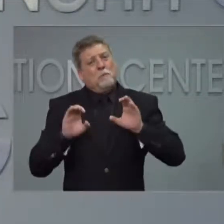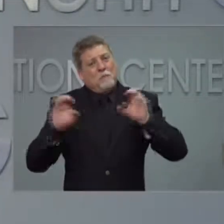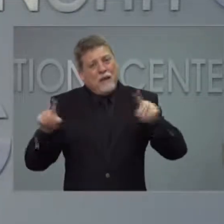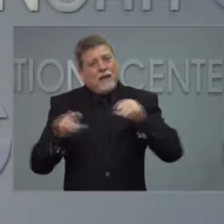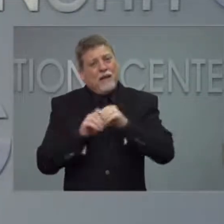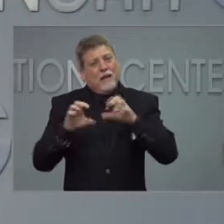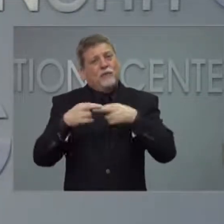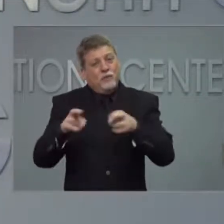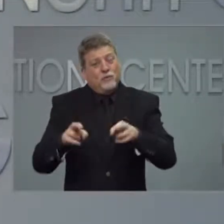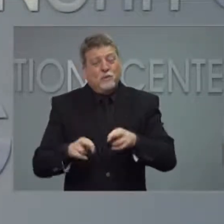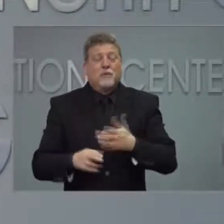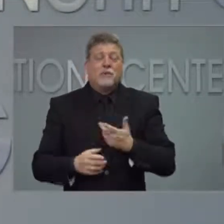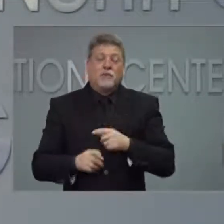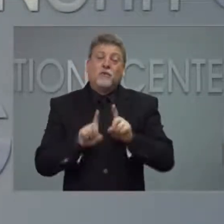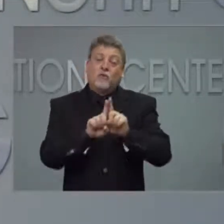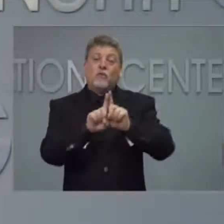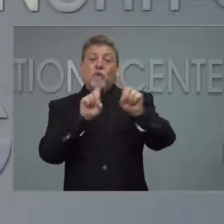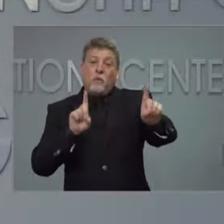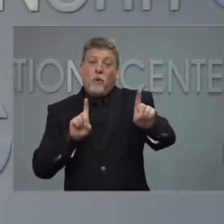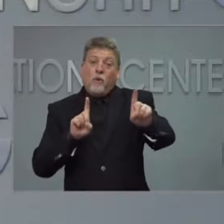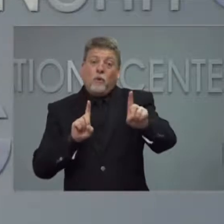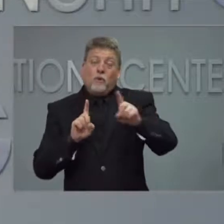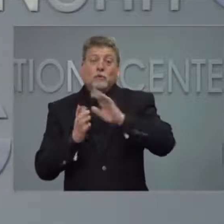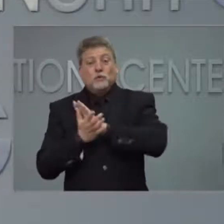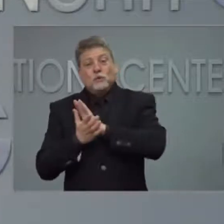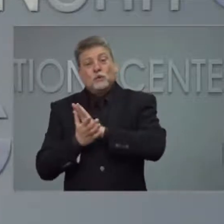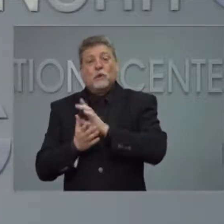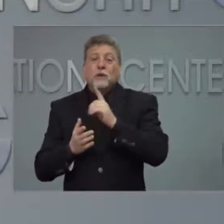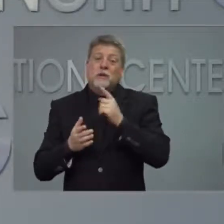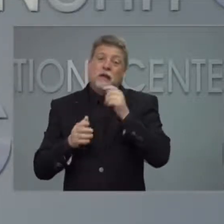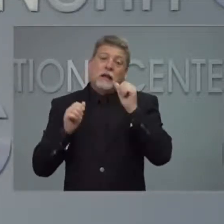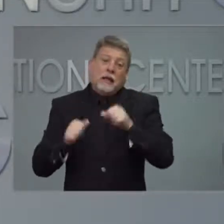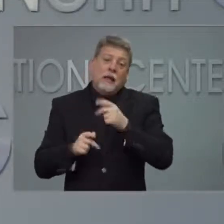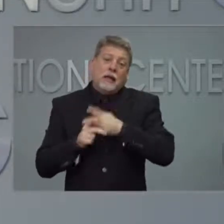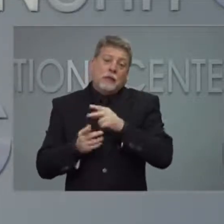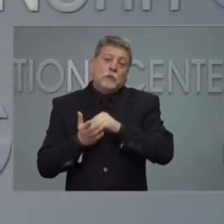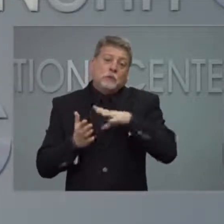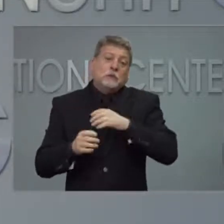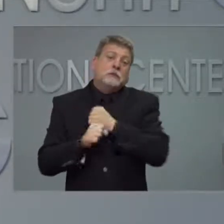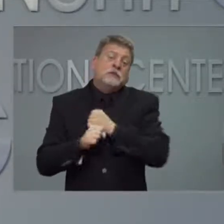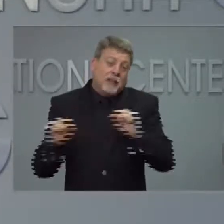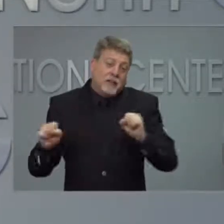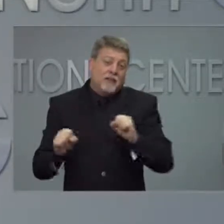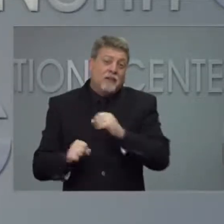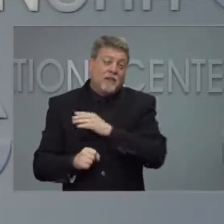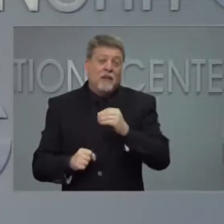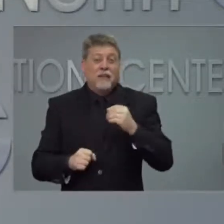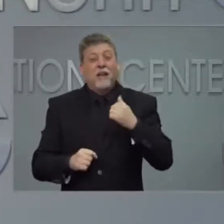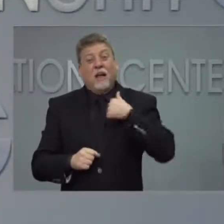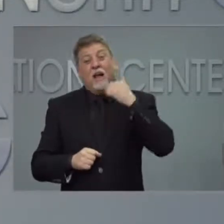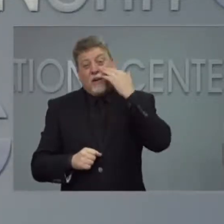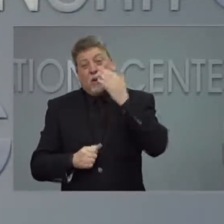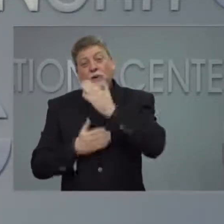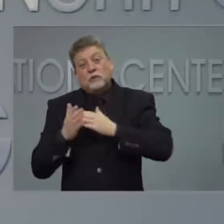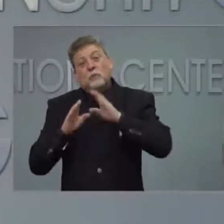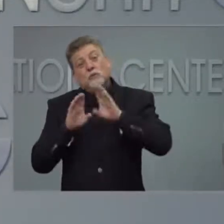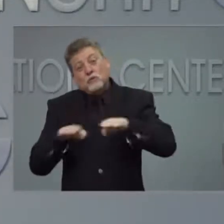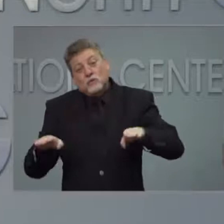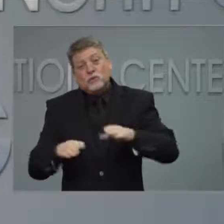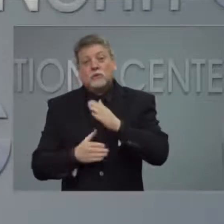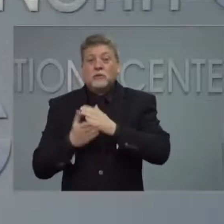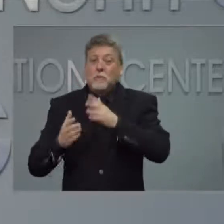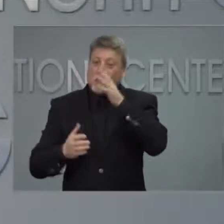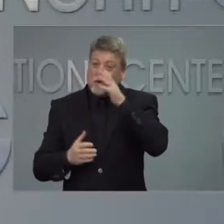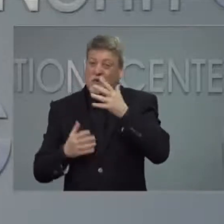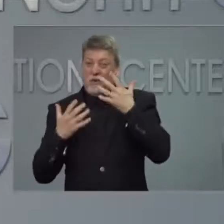learning is a way to make sure that students can be safe, and we know that some students and some parents don't want their children to go back into